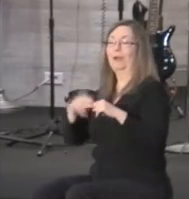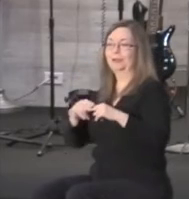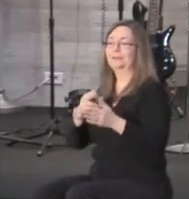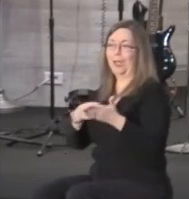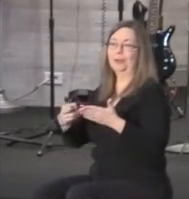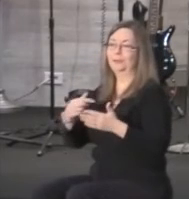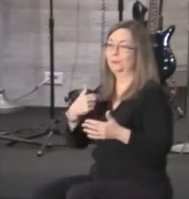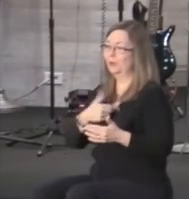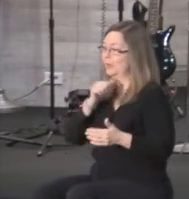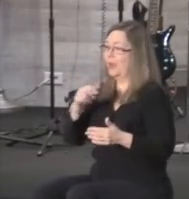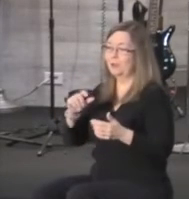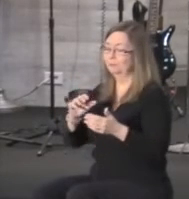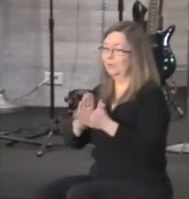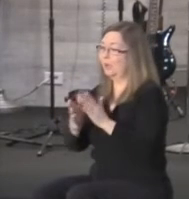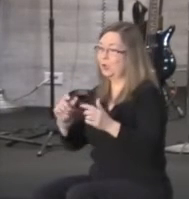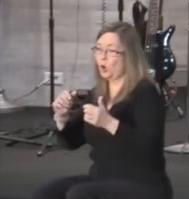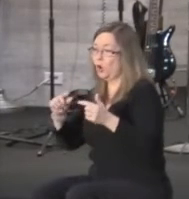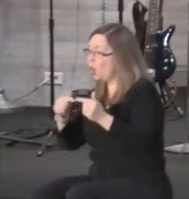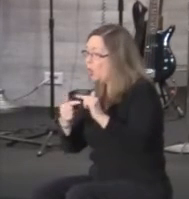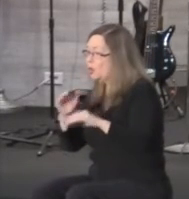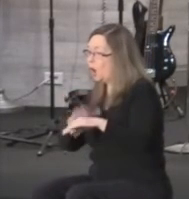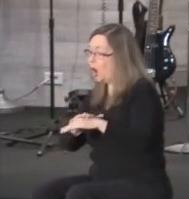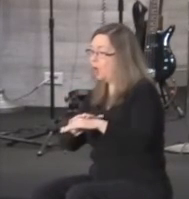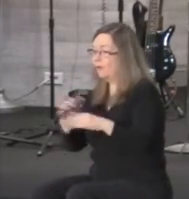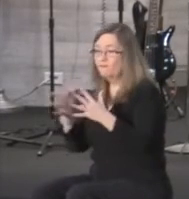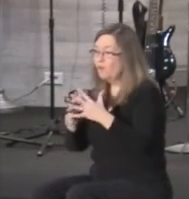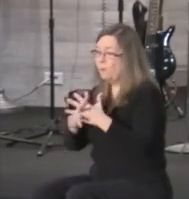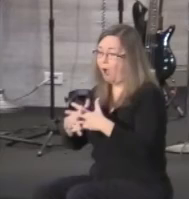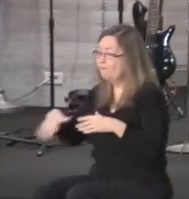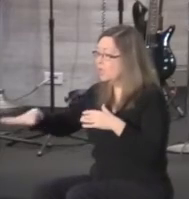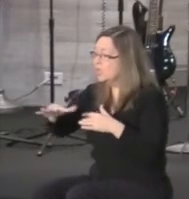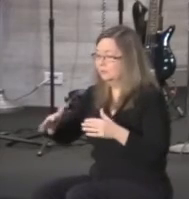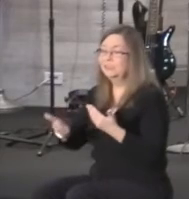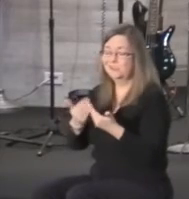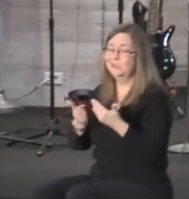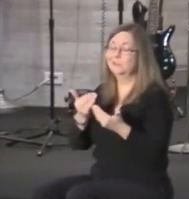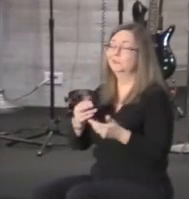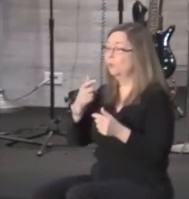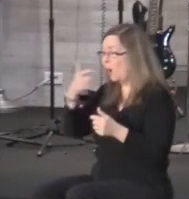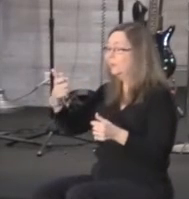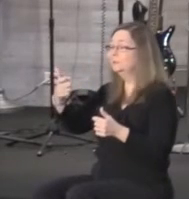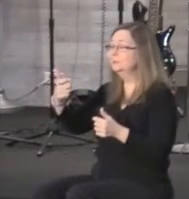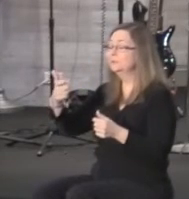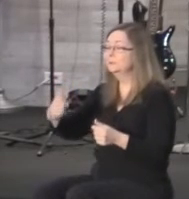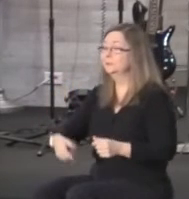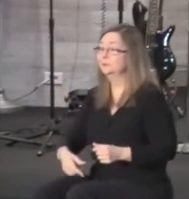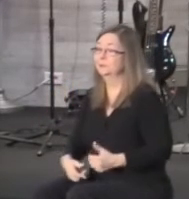honest. We're not on the field. We're not getting hurt. We're not getting beat up. It's easier to spectate.